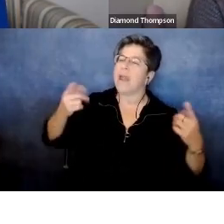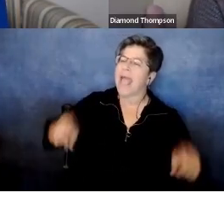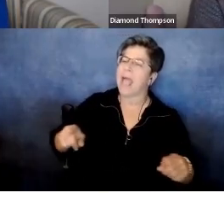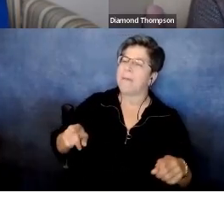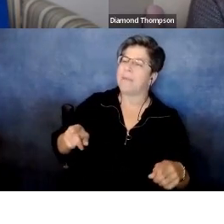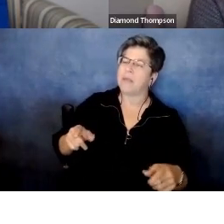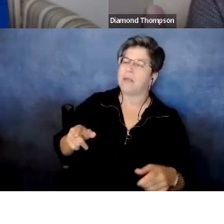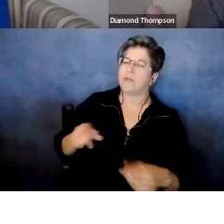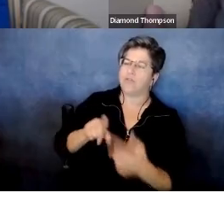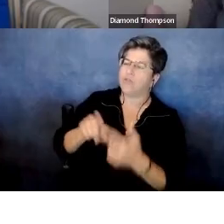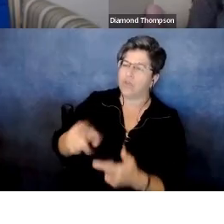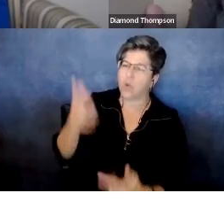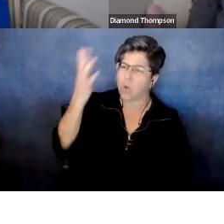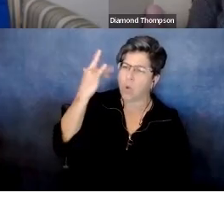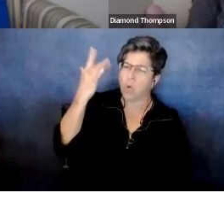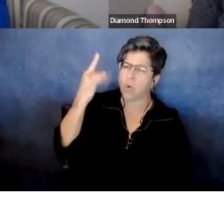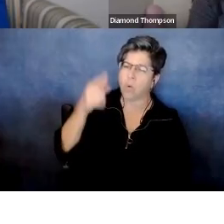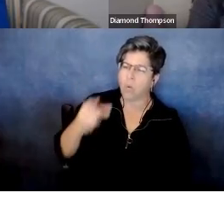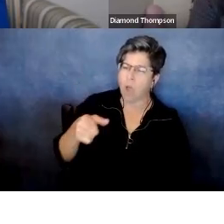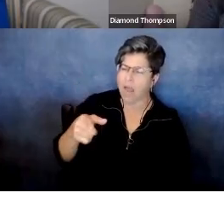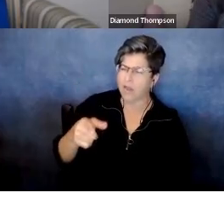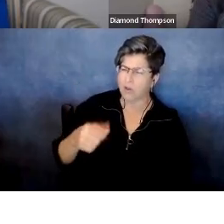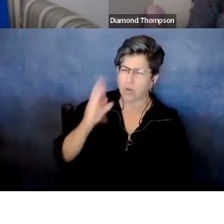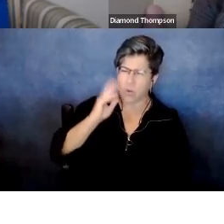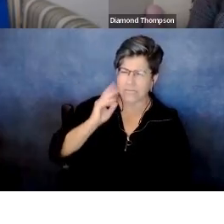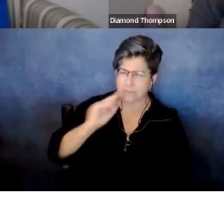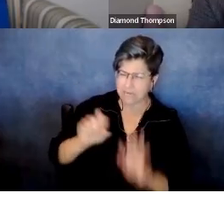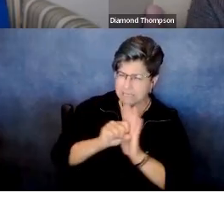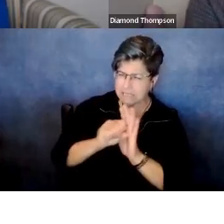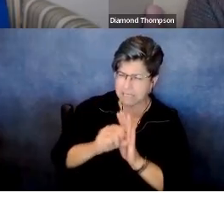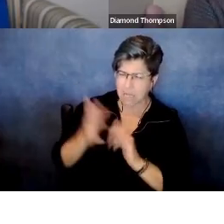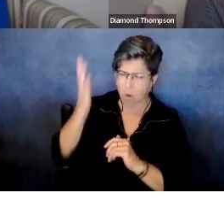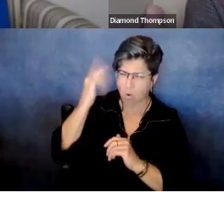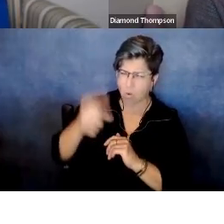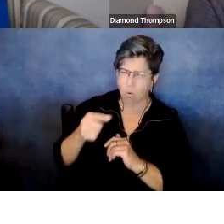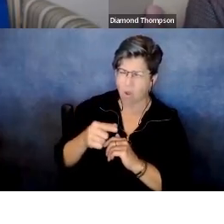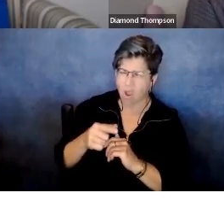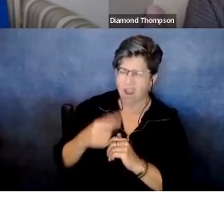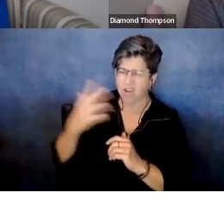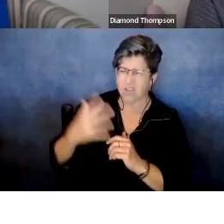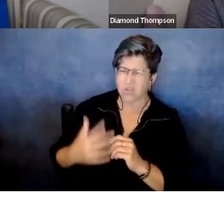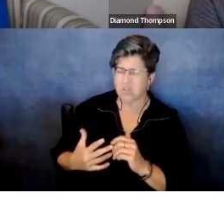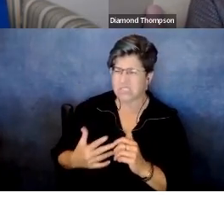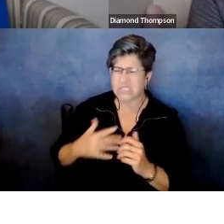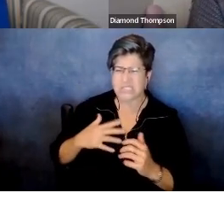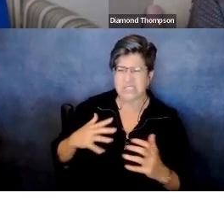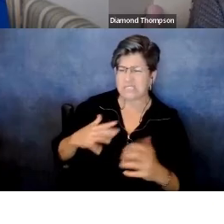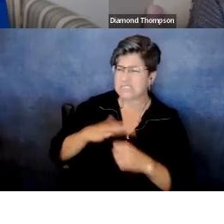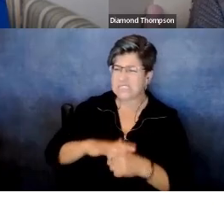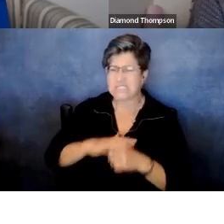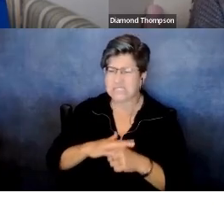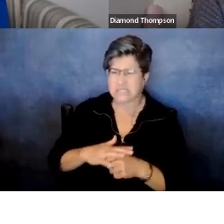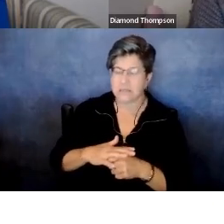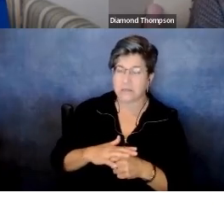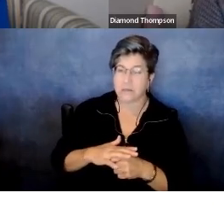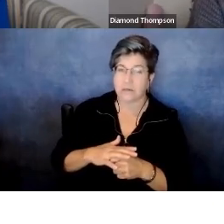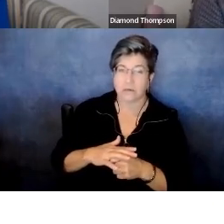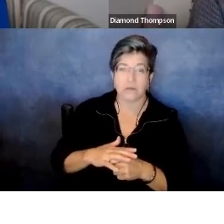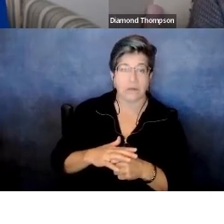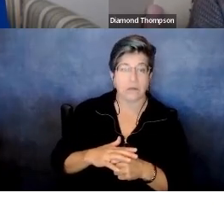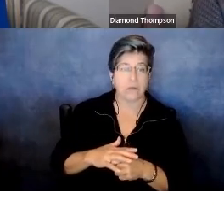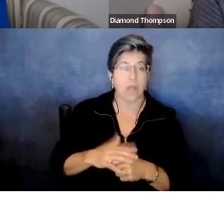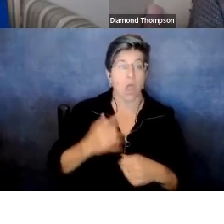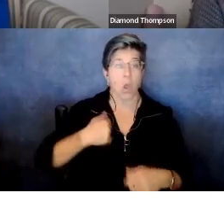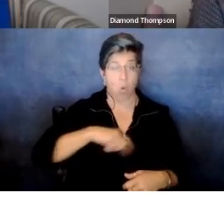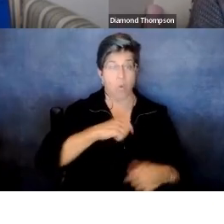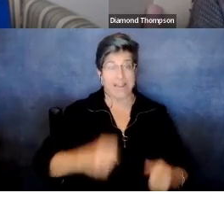you? Why are you exhibiting these symptoms? Why are you in so much distress? We get a lot of